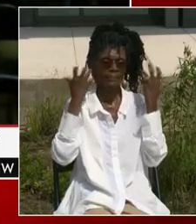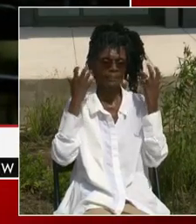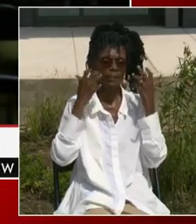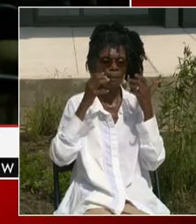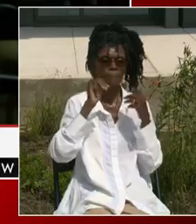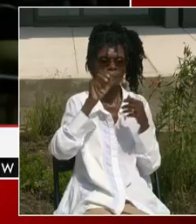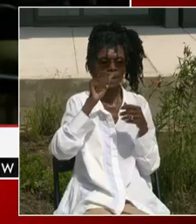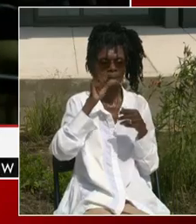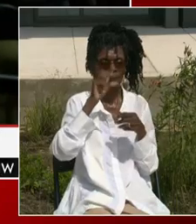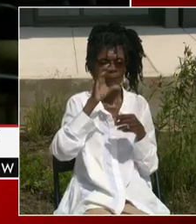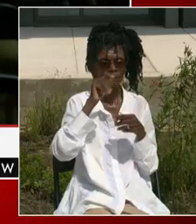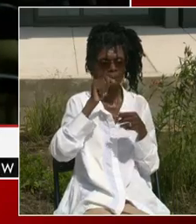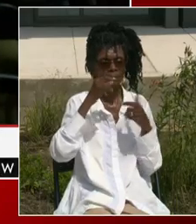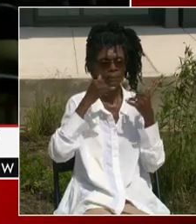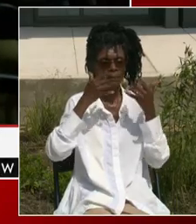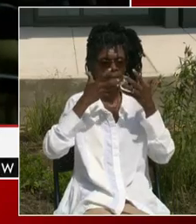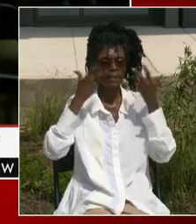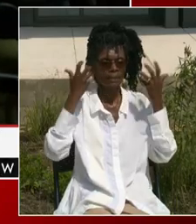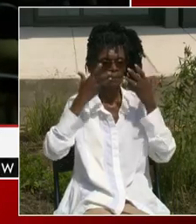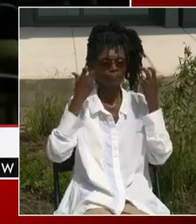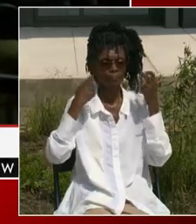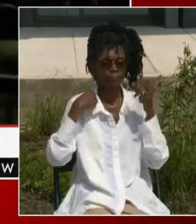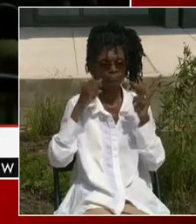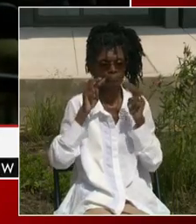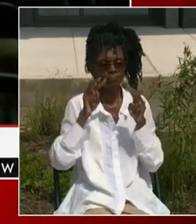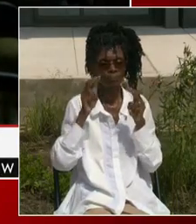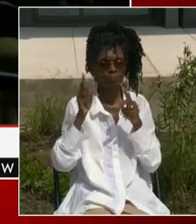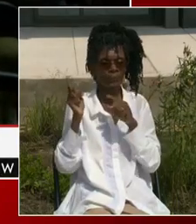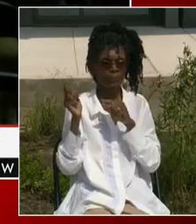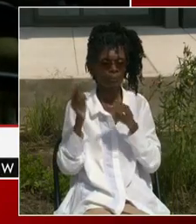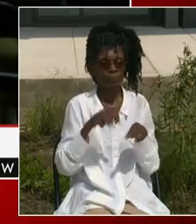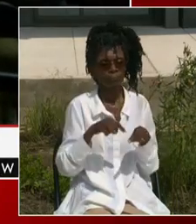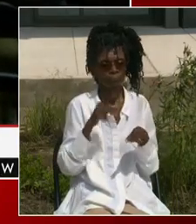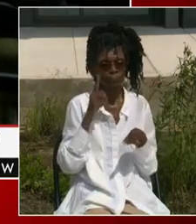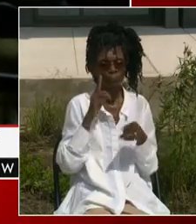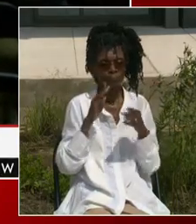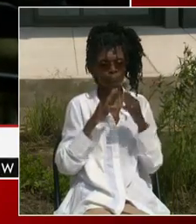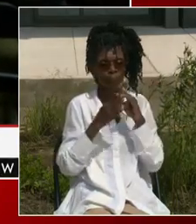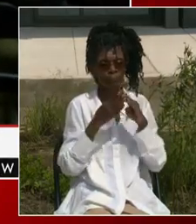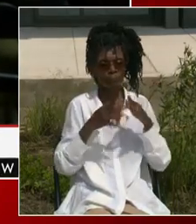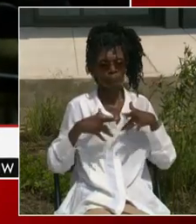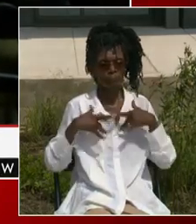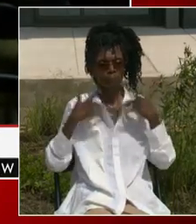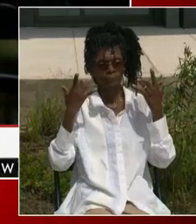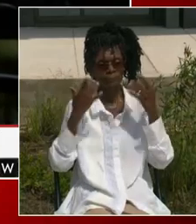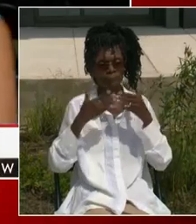that I know you will continue to invite me to. So thank you. Thank you. Thank you. And have a great, great visit and a school year. Thanks.